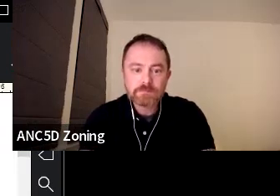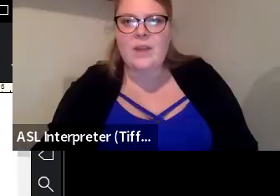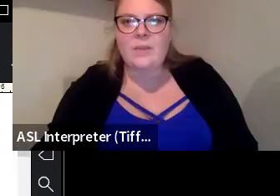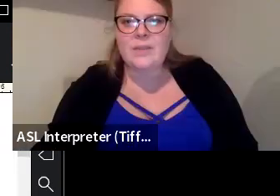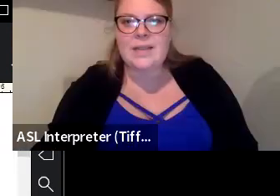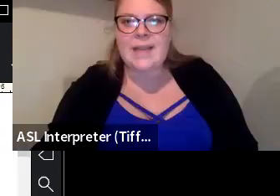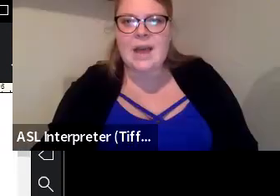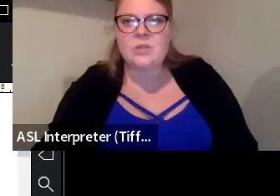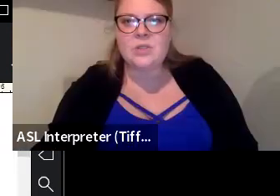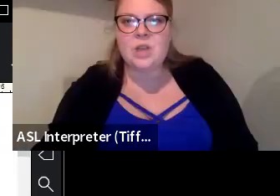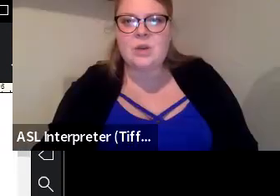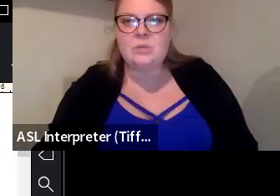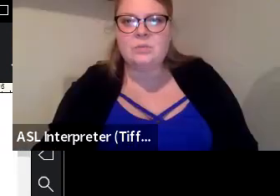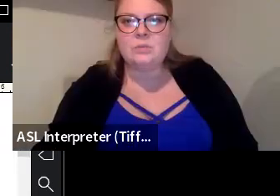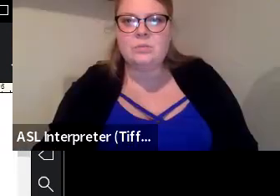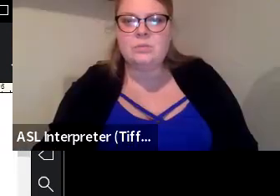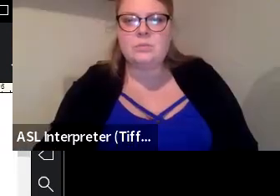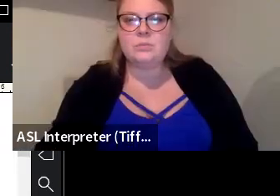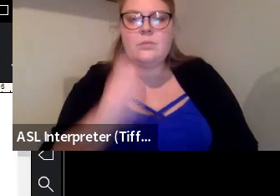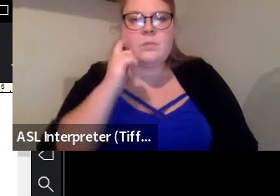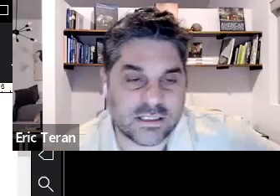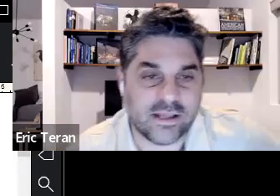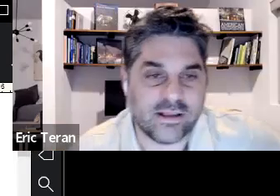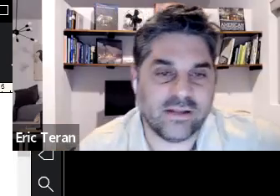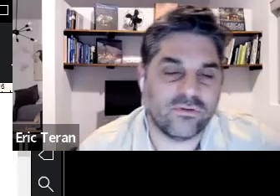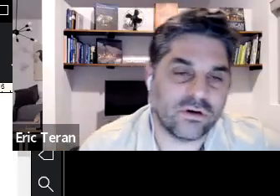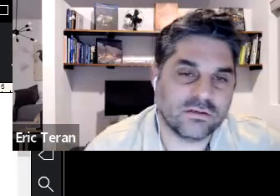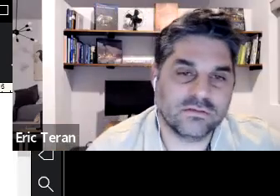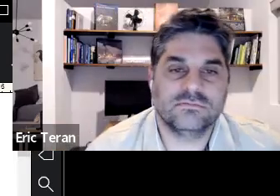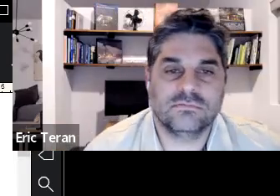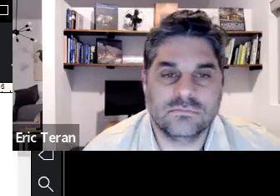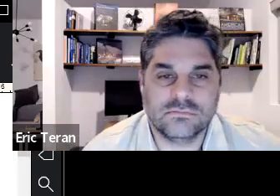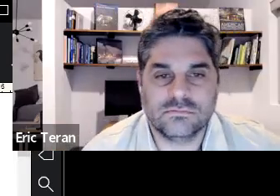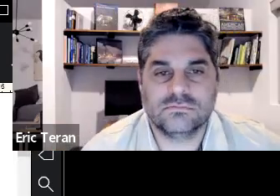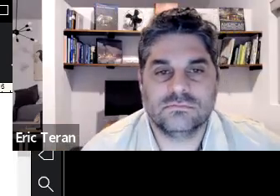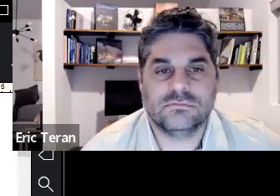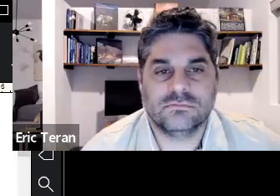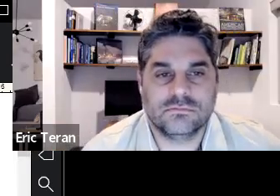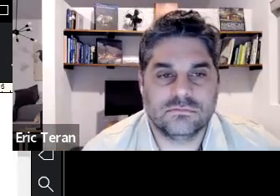makes Yeah, it easier for the. And how many square feet is the current house?